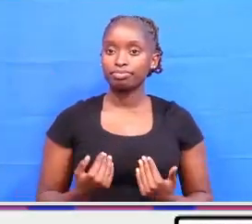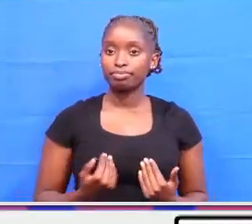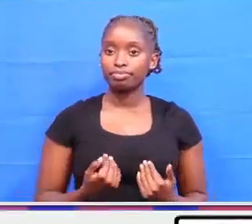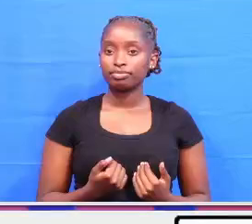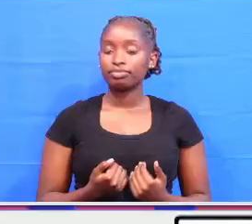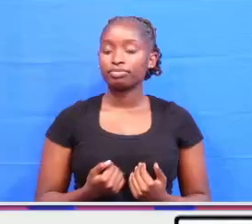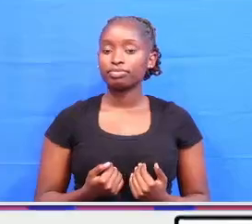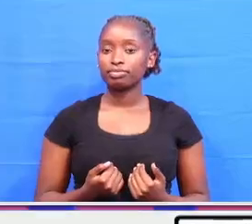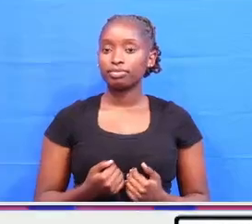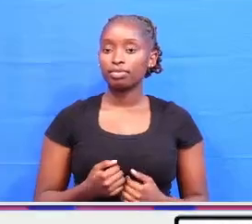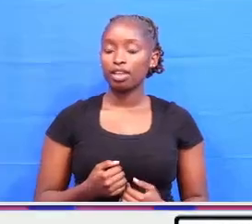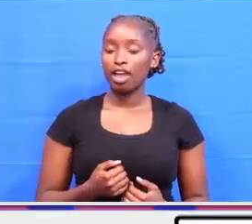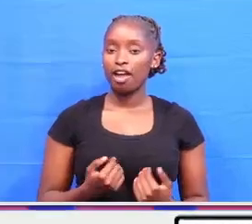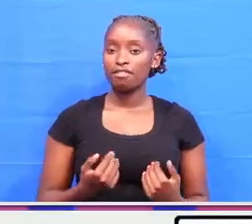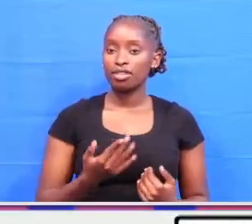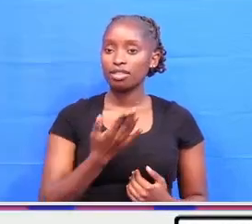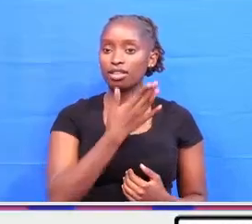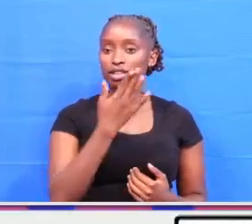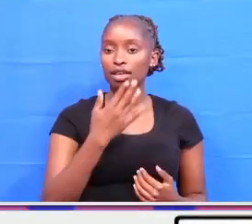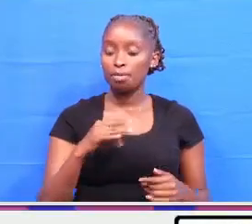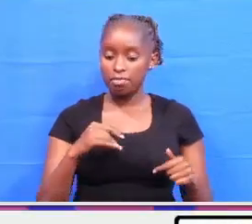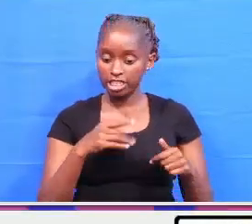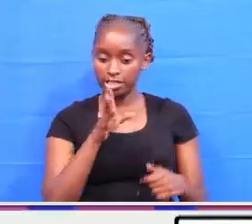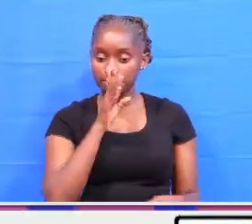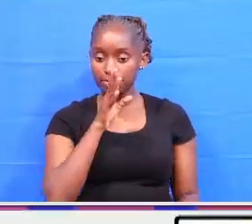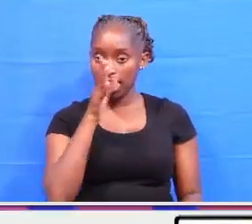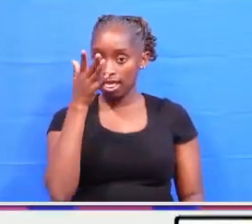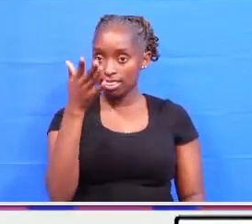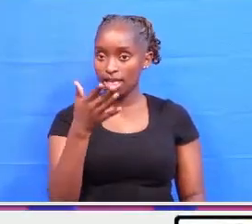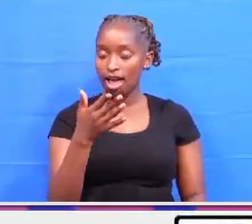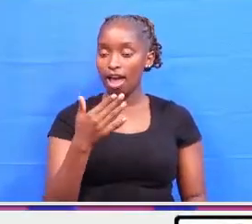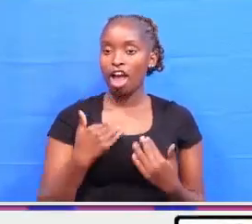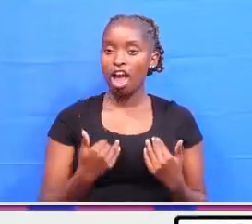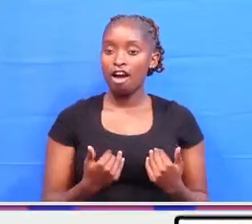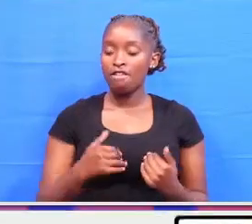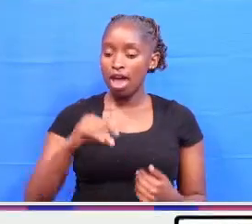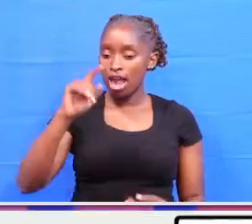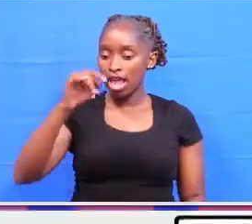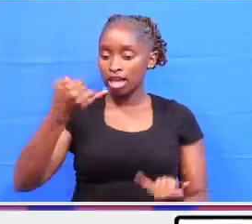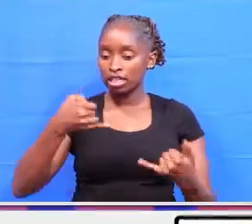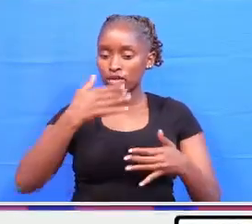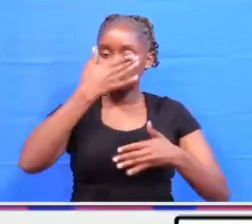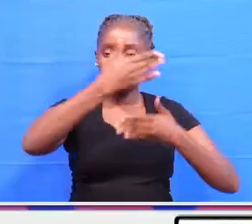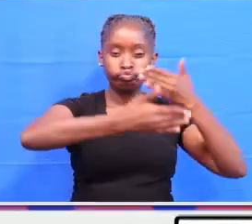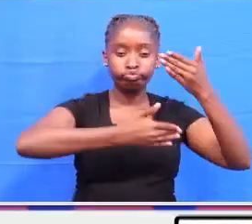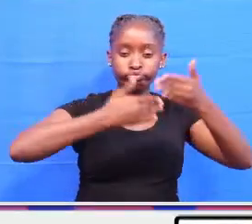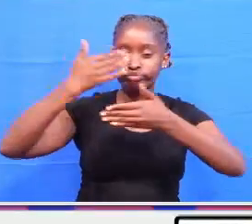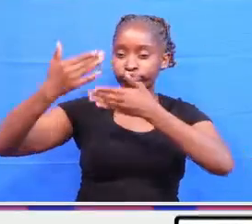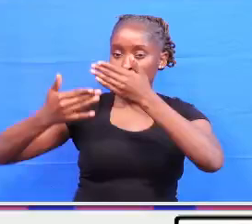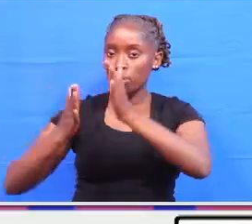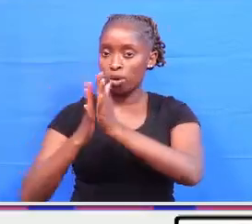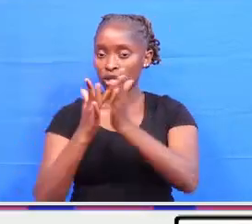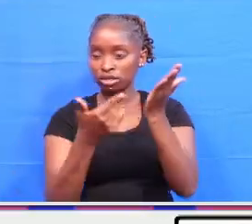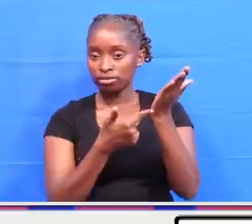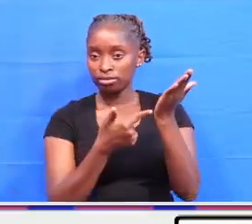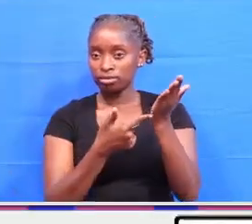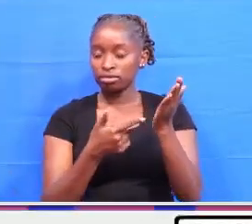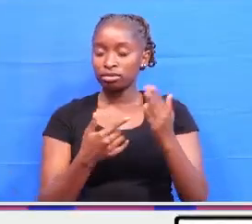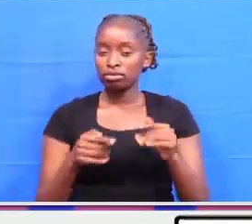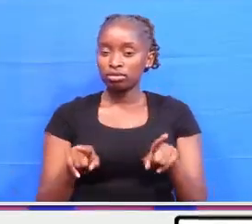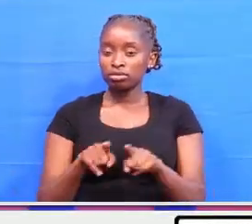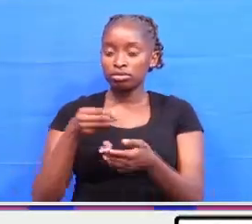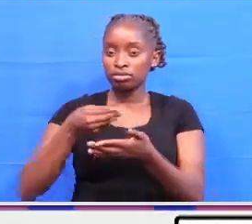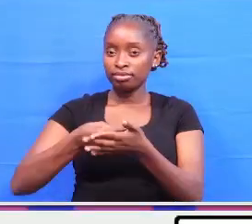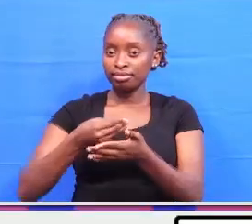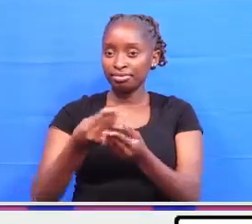Diaspora Tech Conference, and I was a speaker, we have to interact with technology as a financial institution. Otherwise, we face